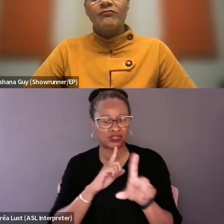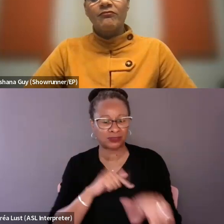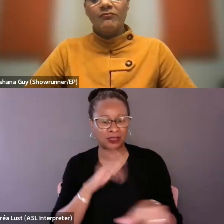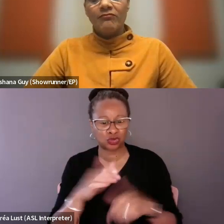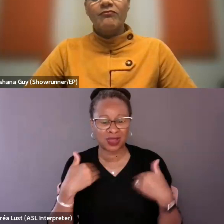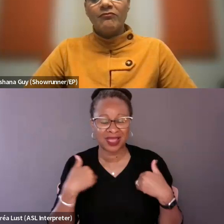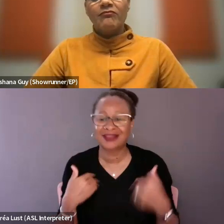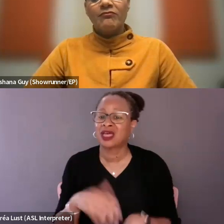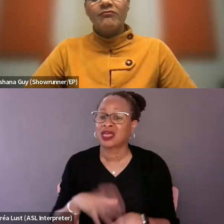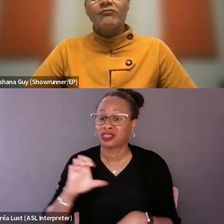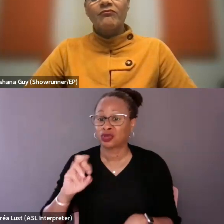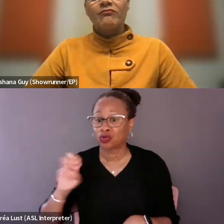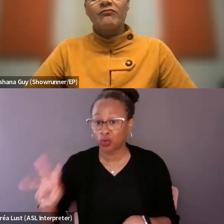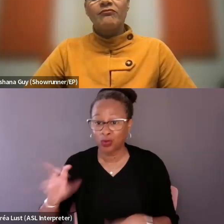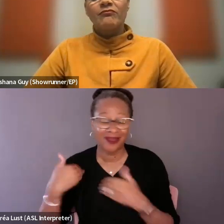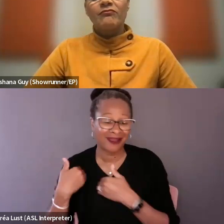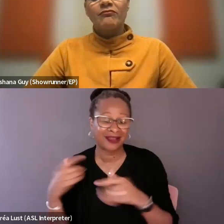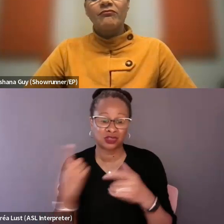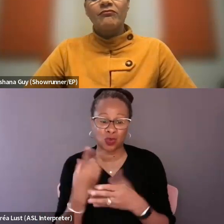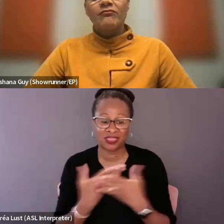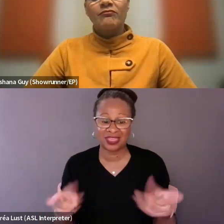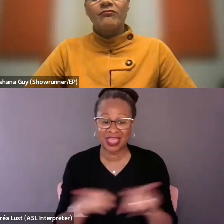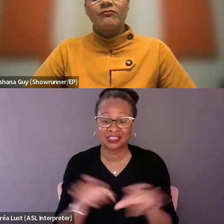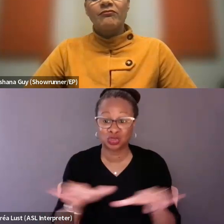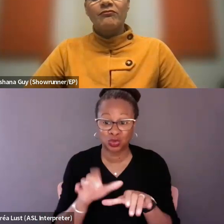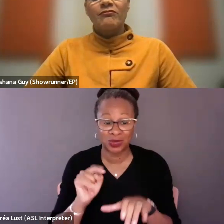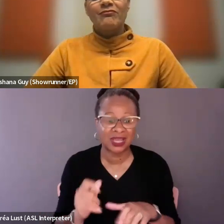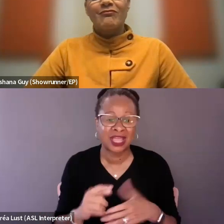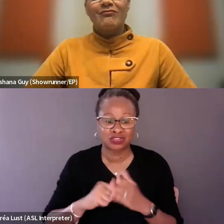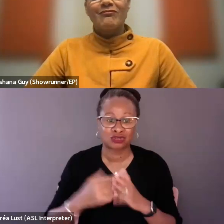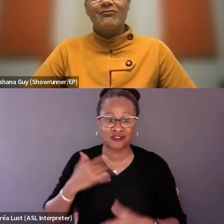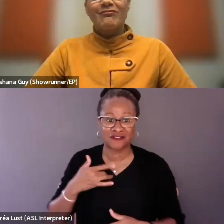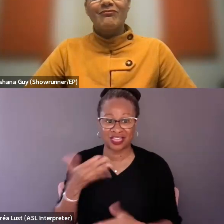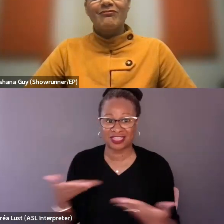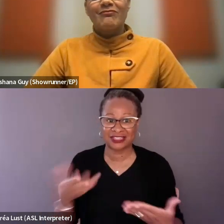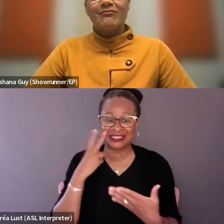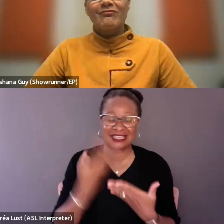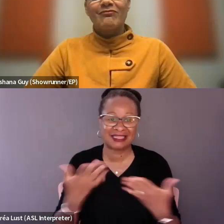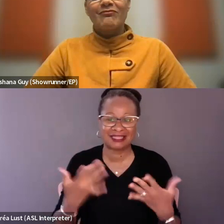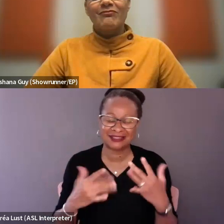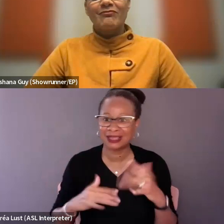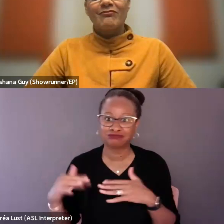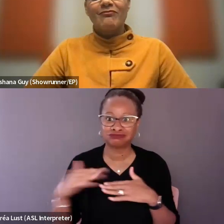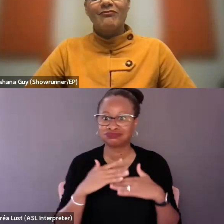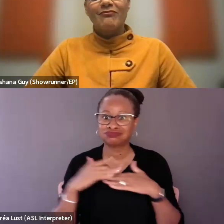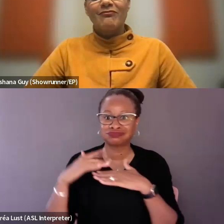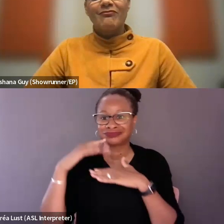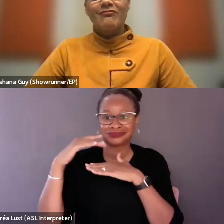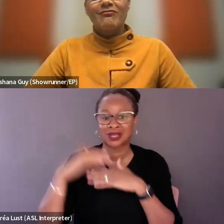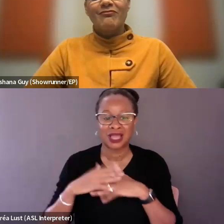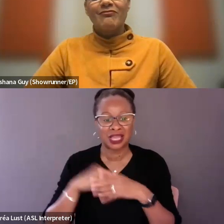had. It's one of those things where as you're doing it, did you start to feel things and see things bubbling up, you know, in